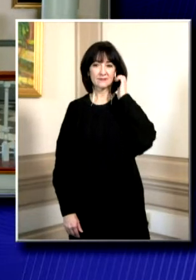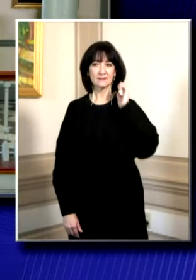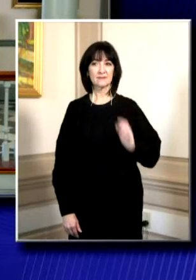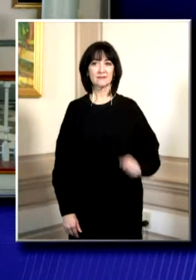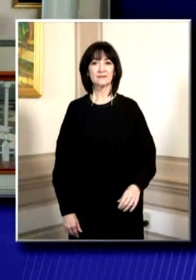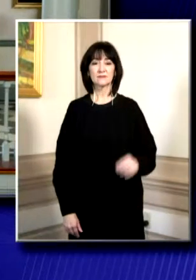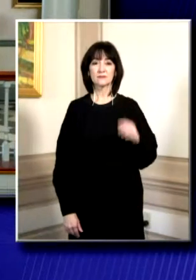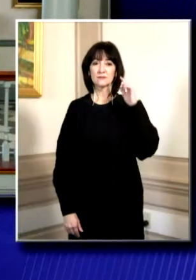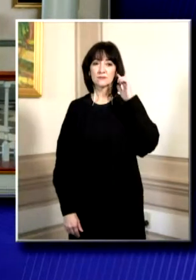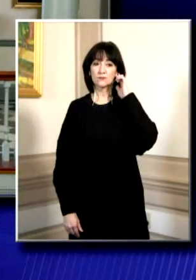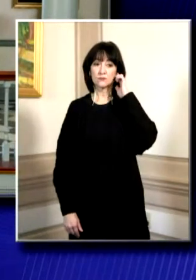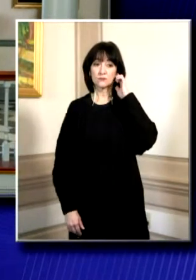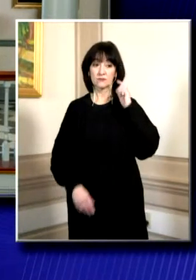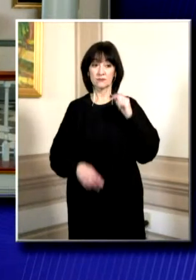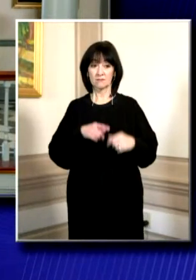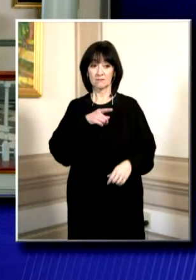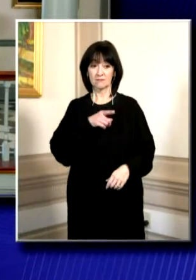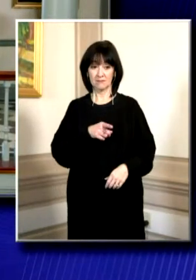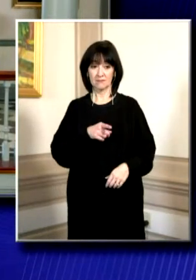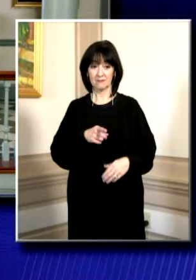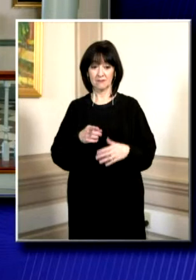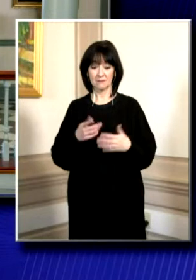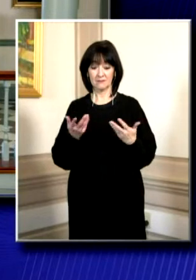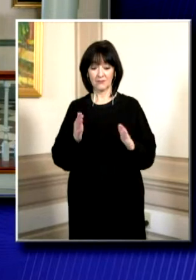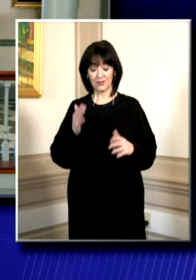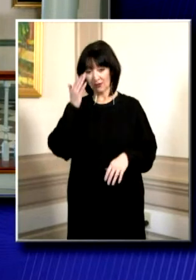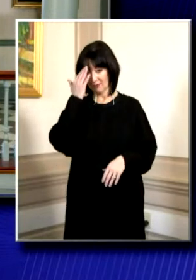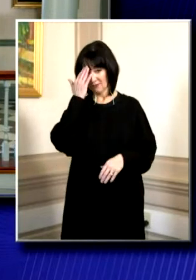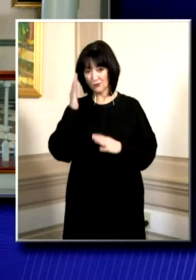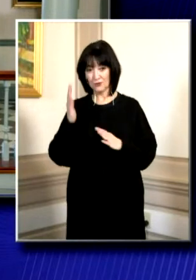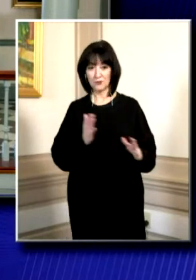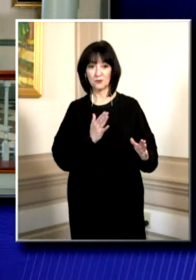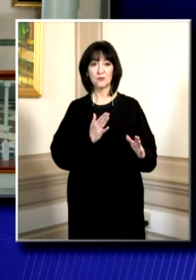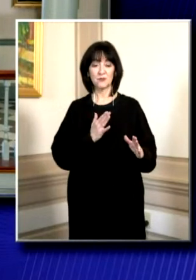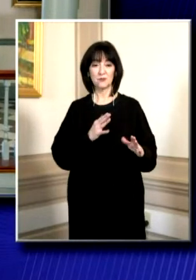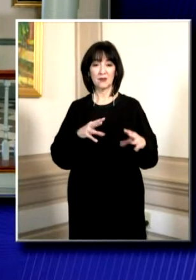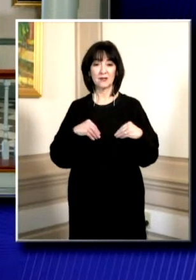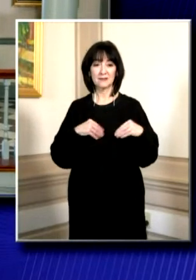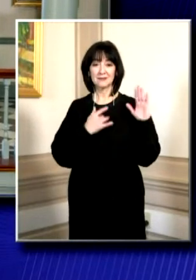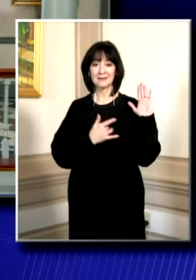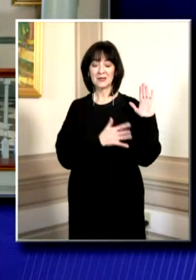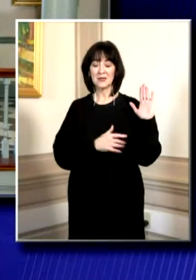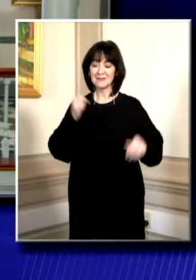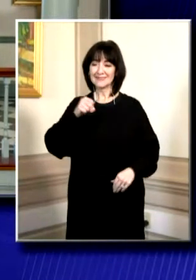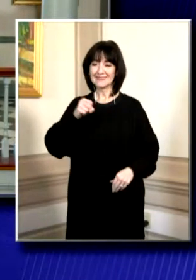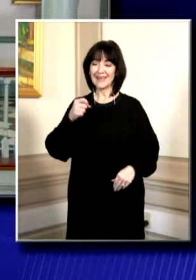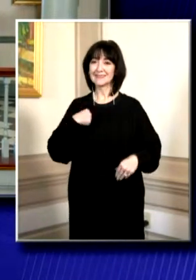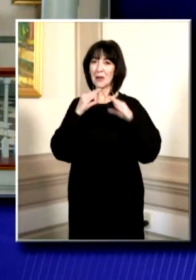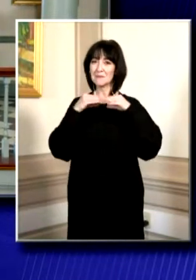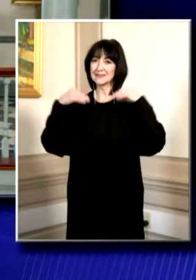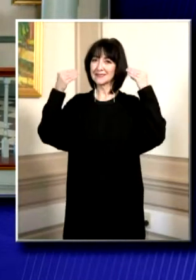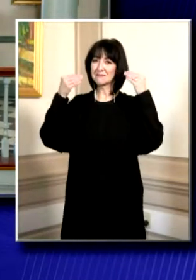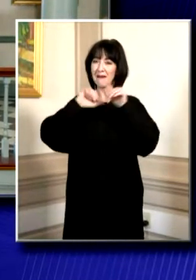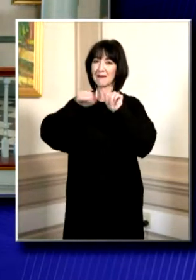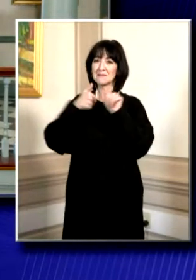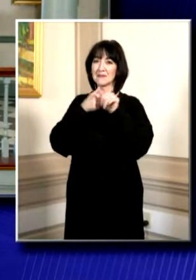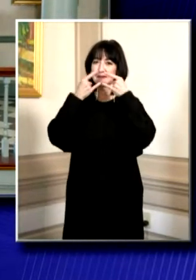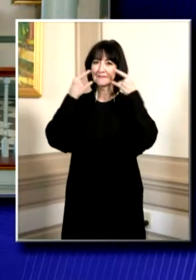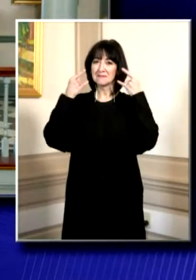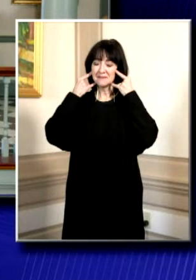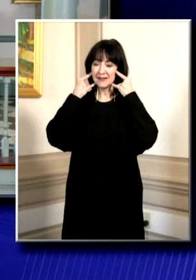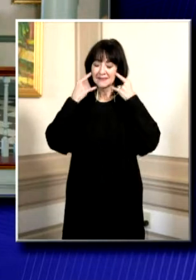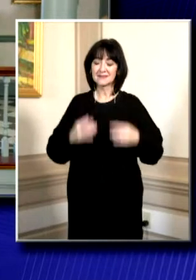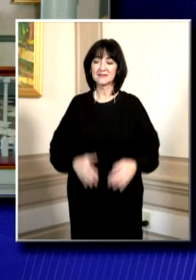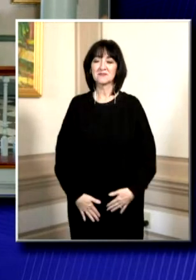Are you prepared to take the oath? I'm prepared to take the oath, and I'm smiling. Please place your right hand on